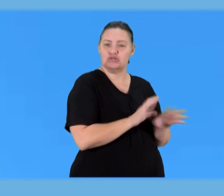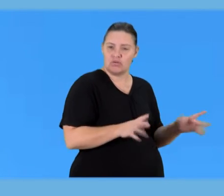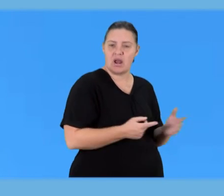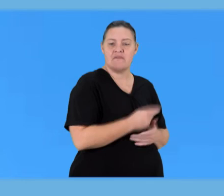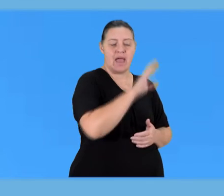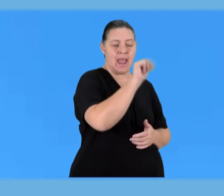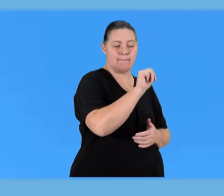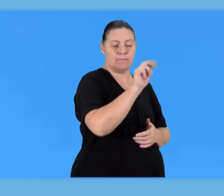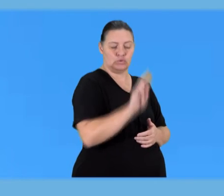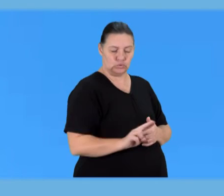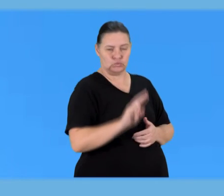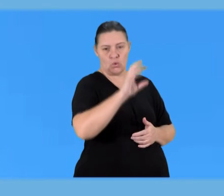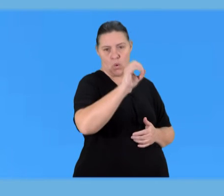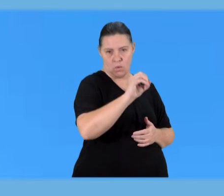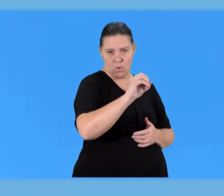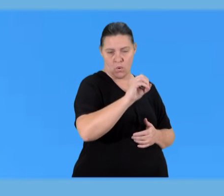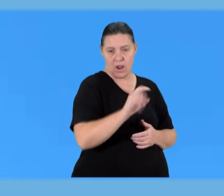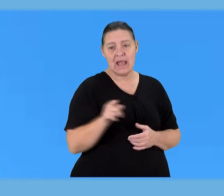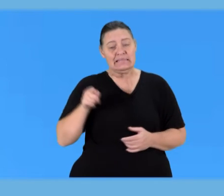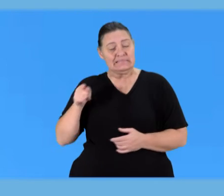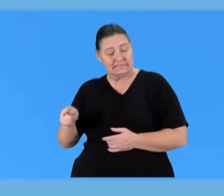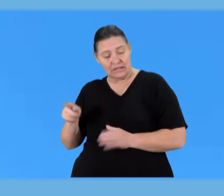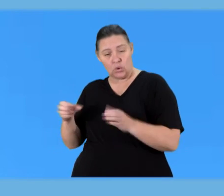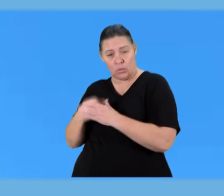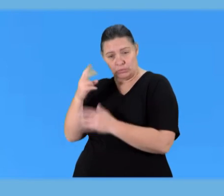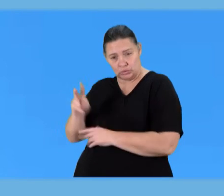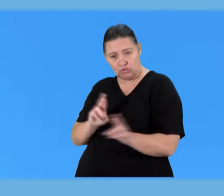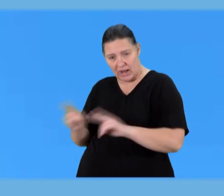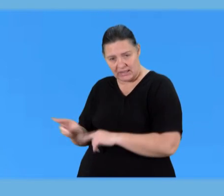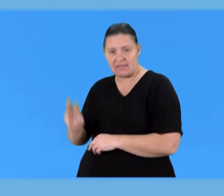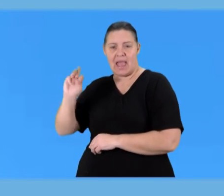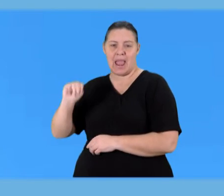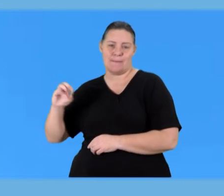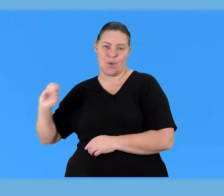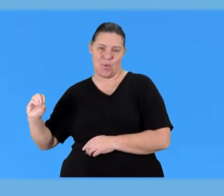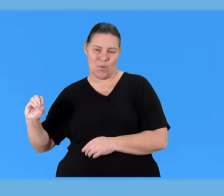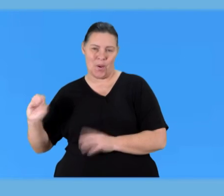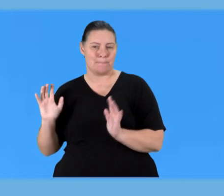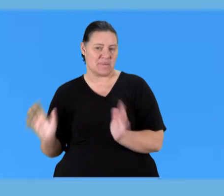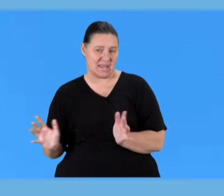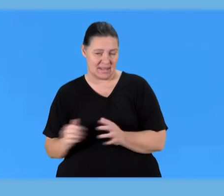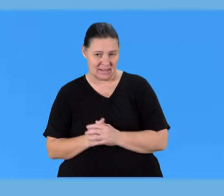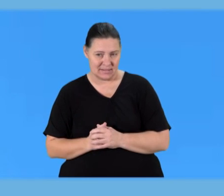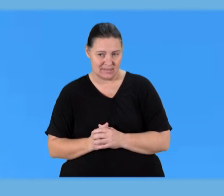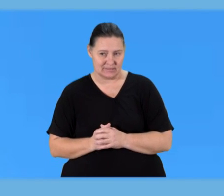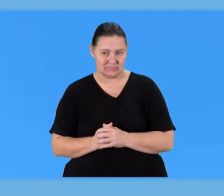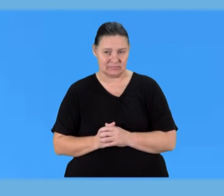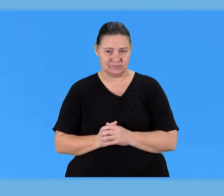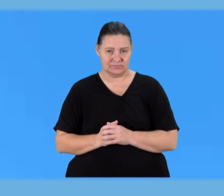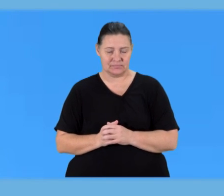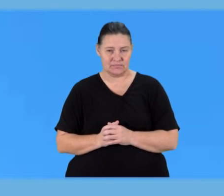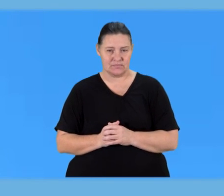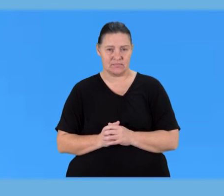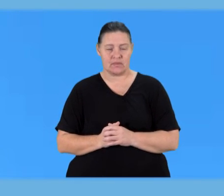general equation of M2O. And when elements in group 2 react with oxygen, their equation are going to